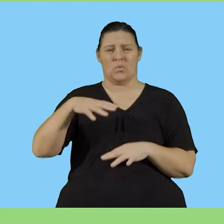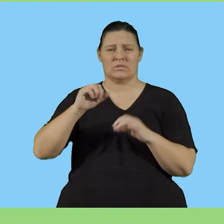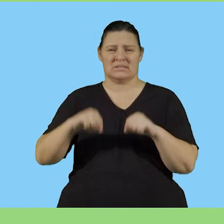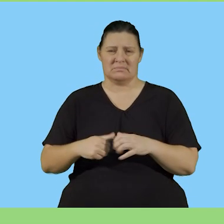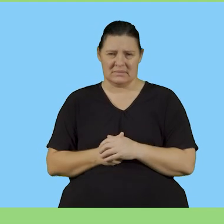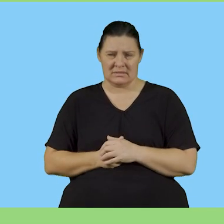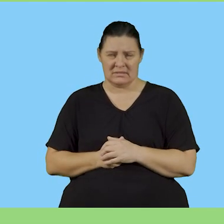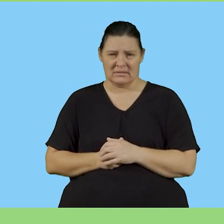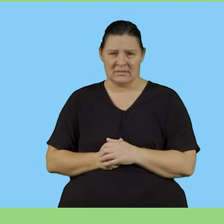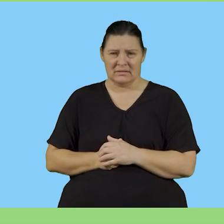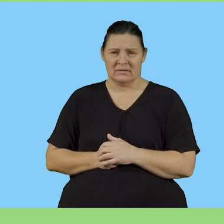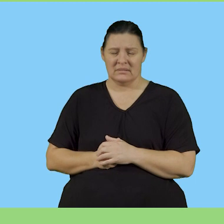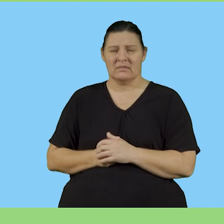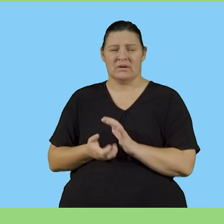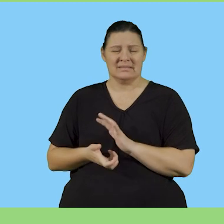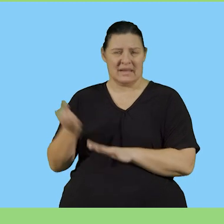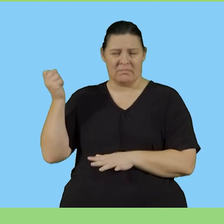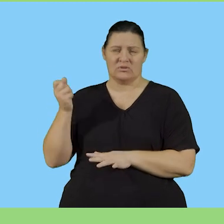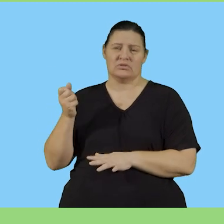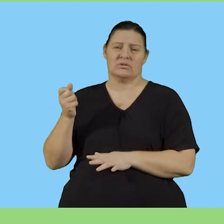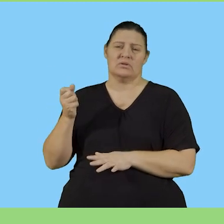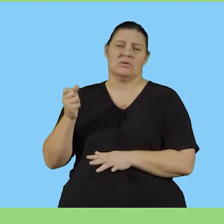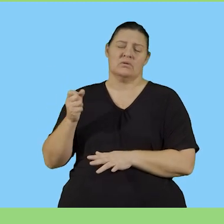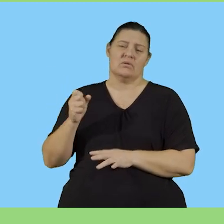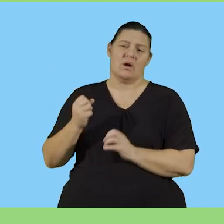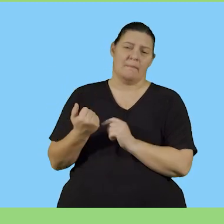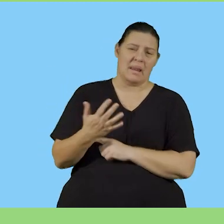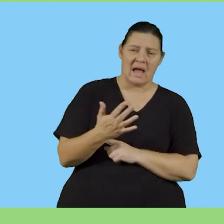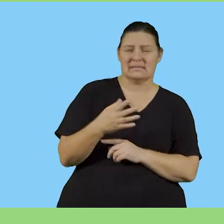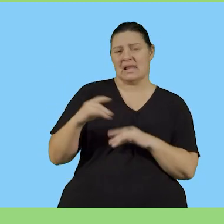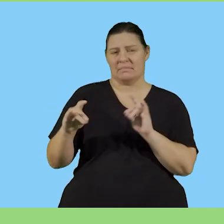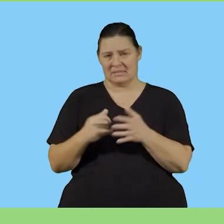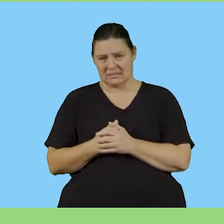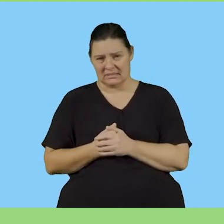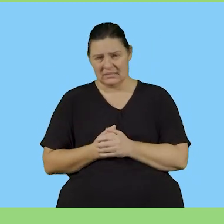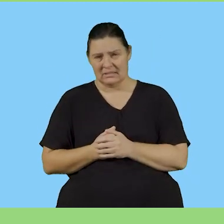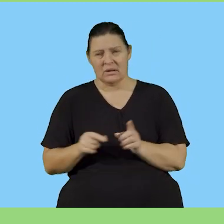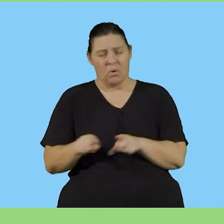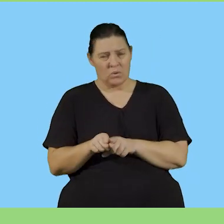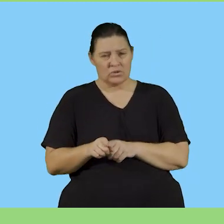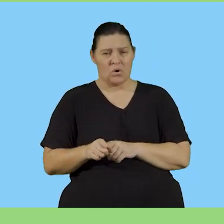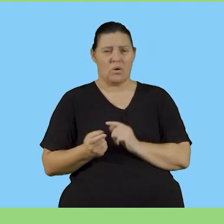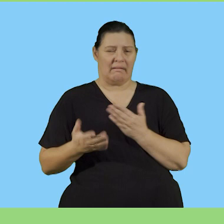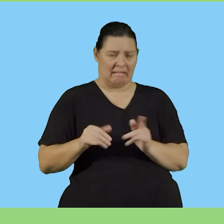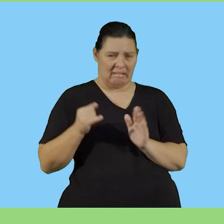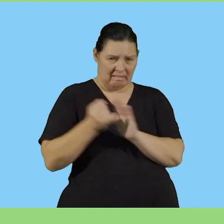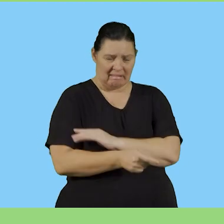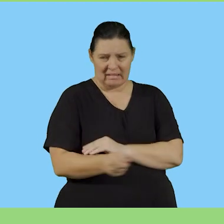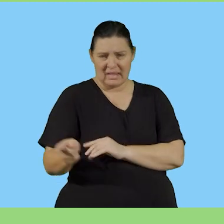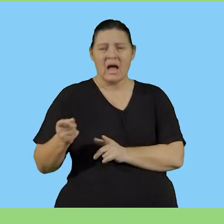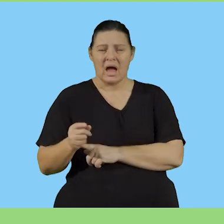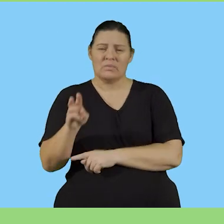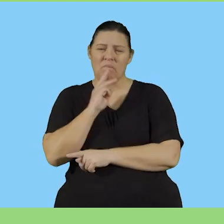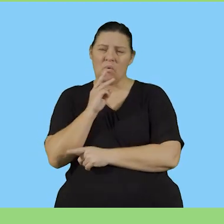the ecosystem, and that causes what? Damage to plants and animals. It damages the habitat, and also it kills them and